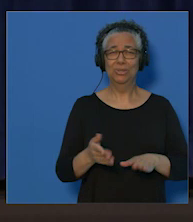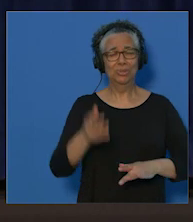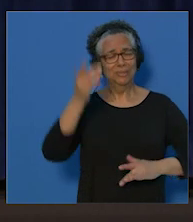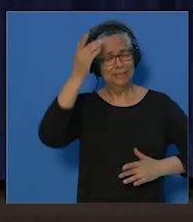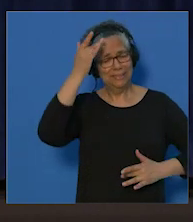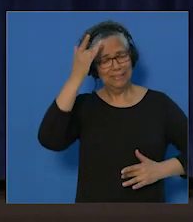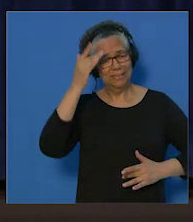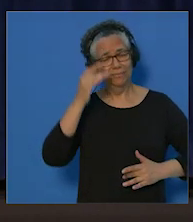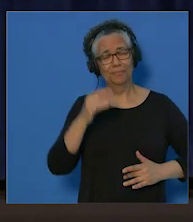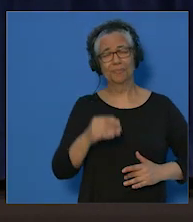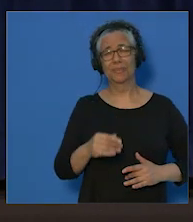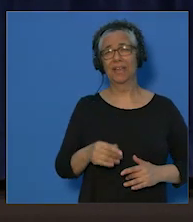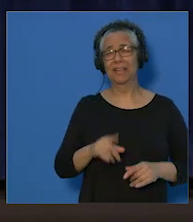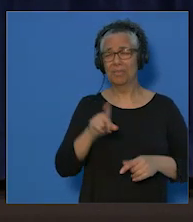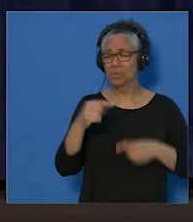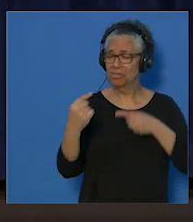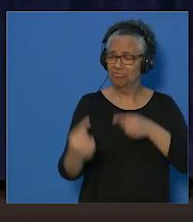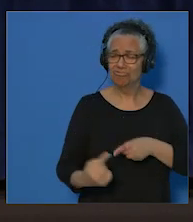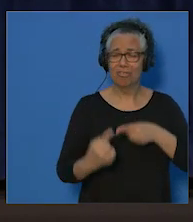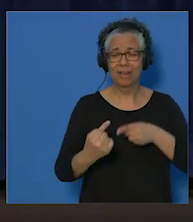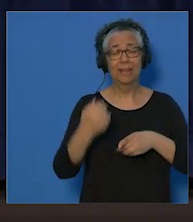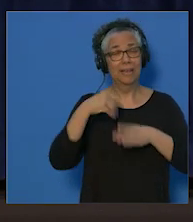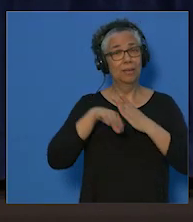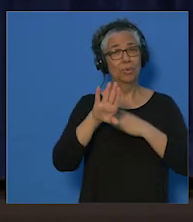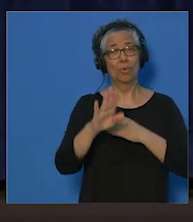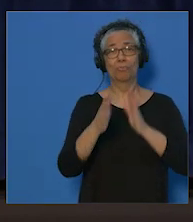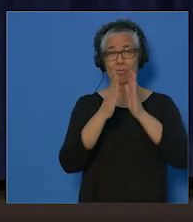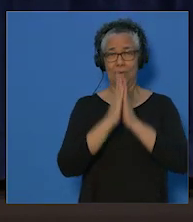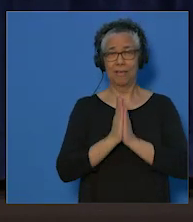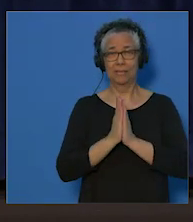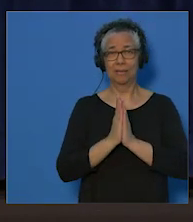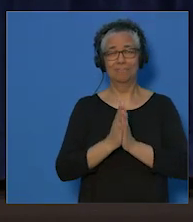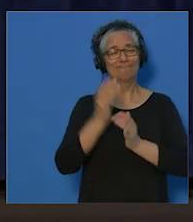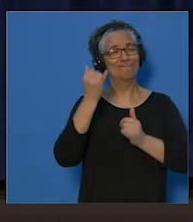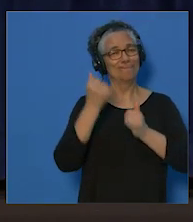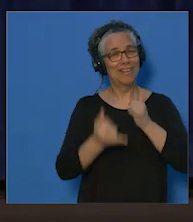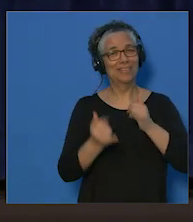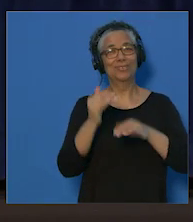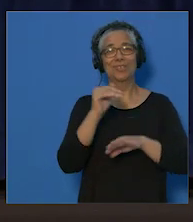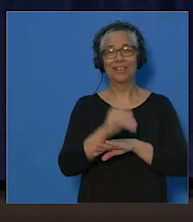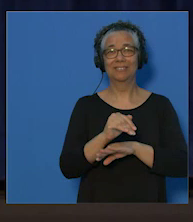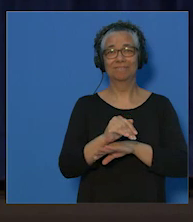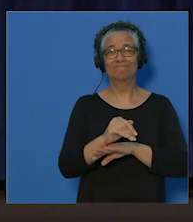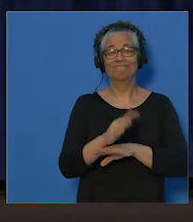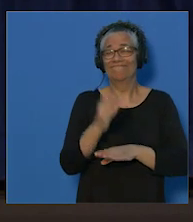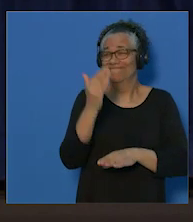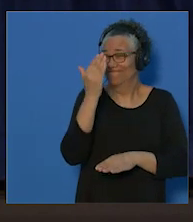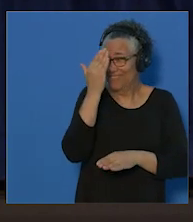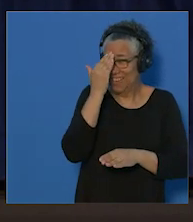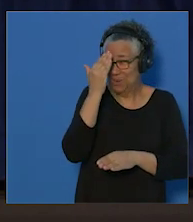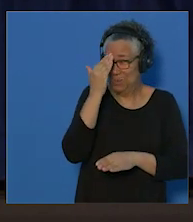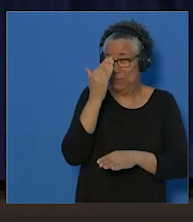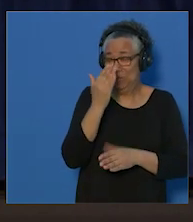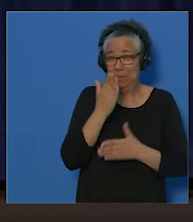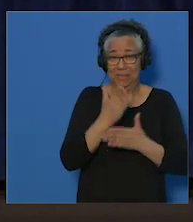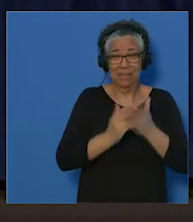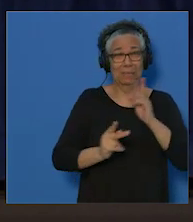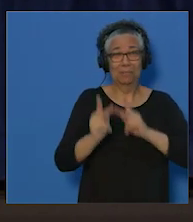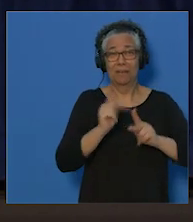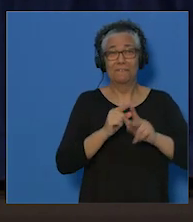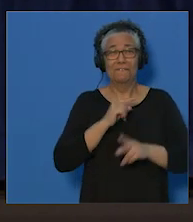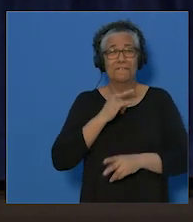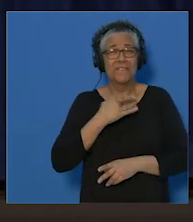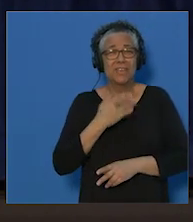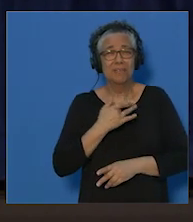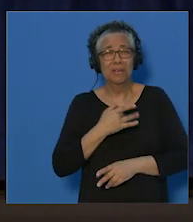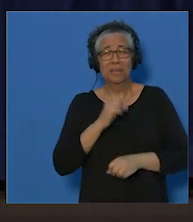with it as we speak in your prayers. Finally, tonight, I know that there are those who feel that their work